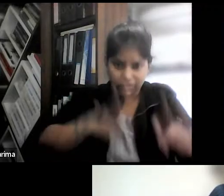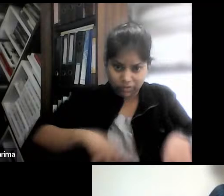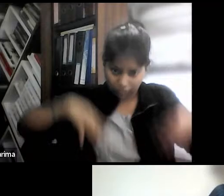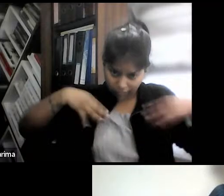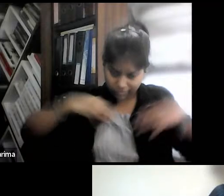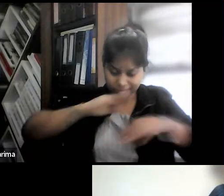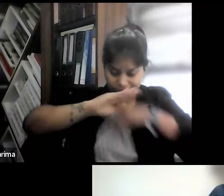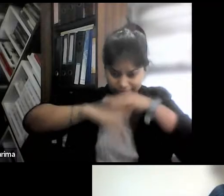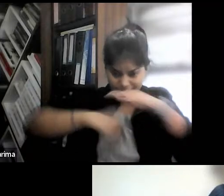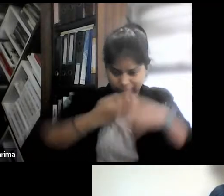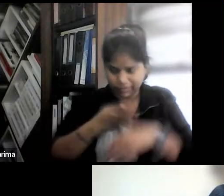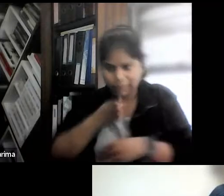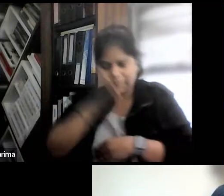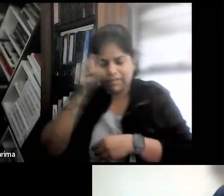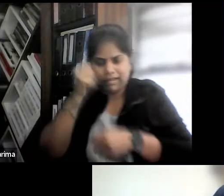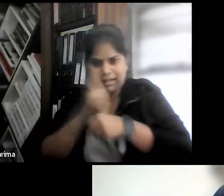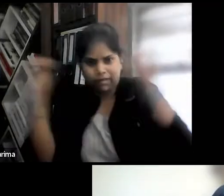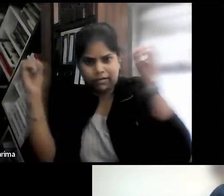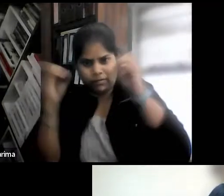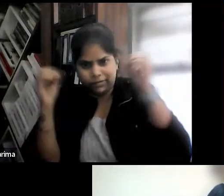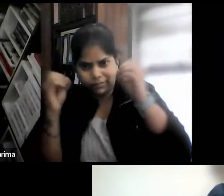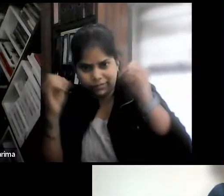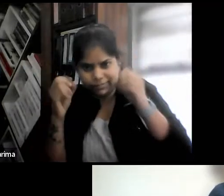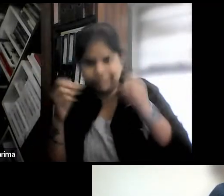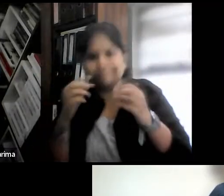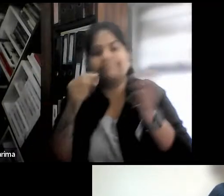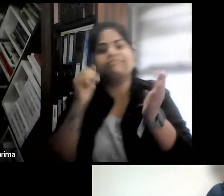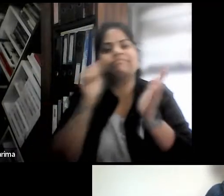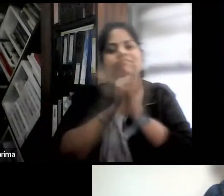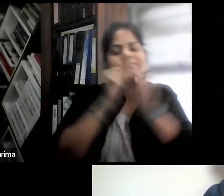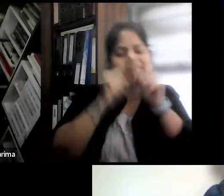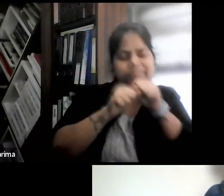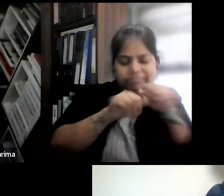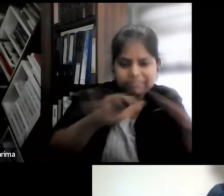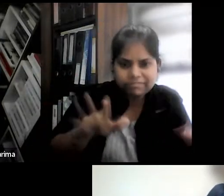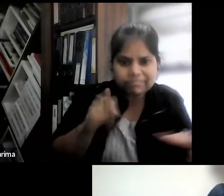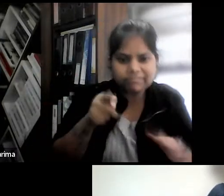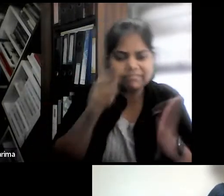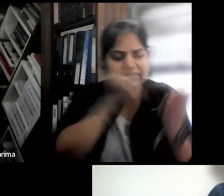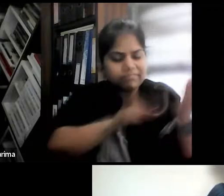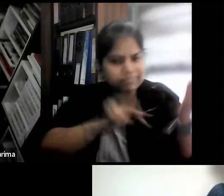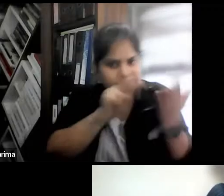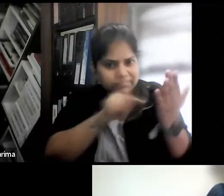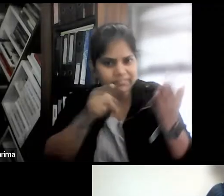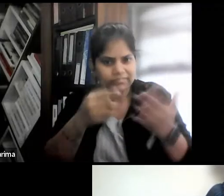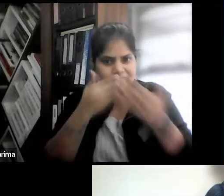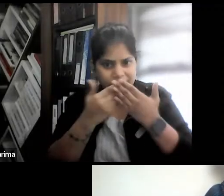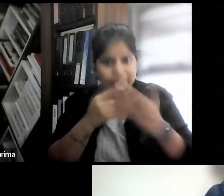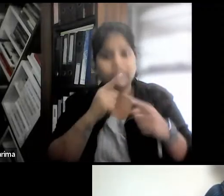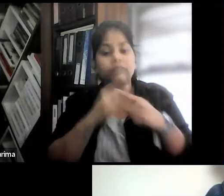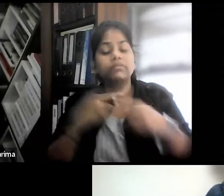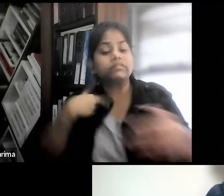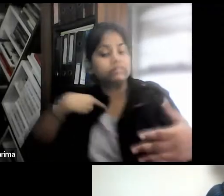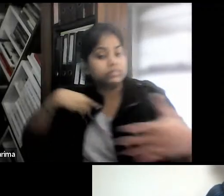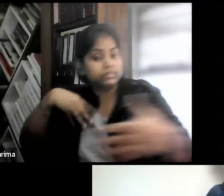on Google of her publications and read her scholarly work as well, apart from the one that she will be presenting today.